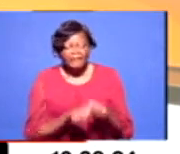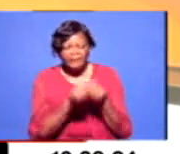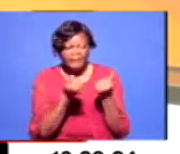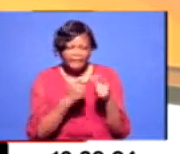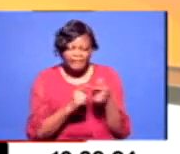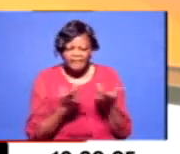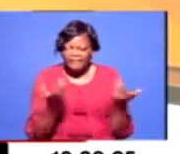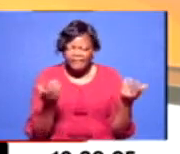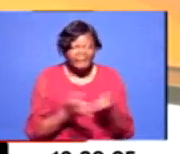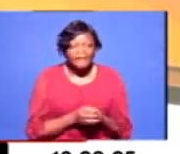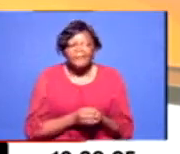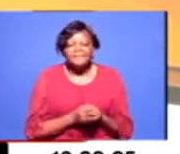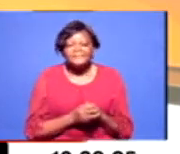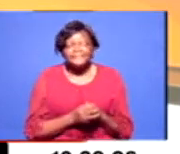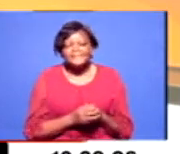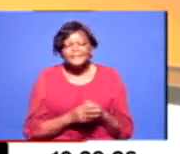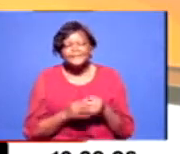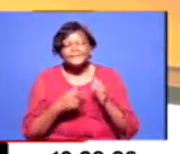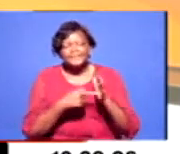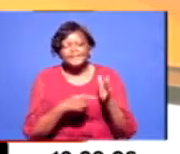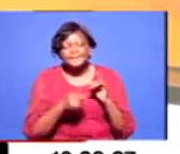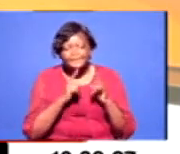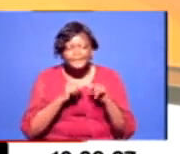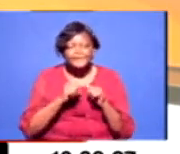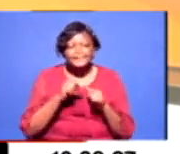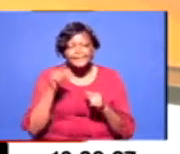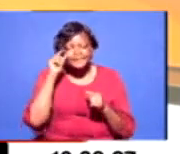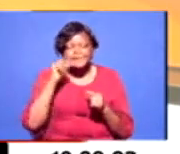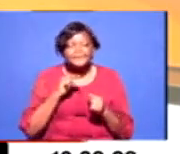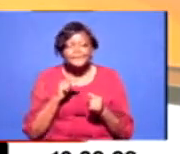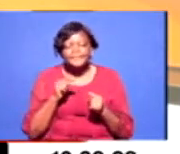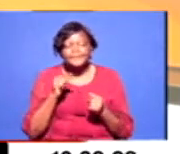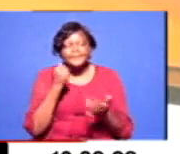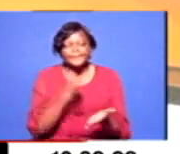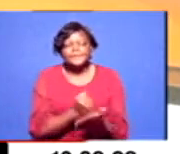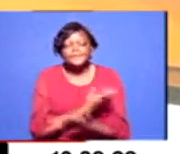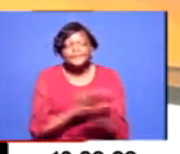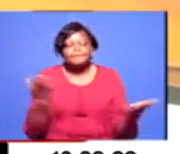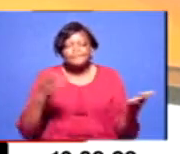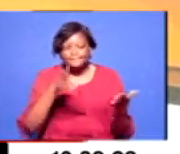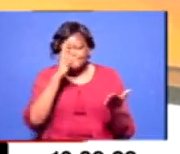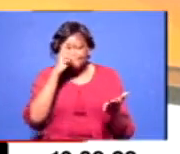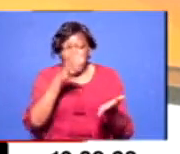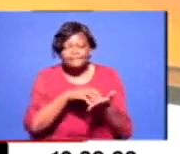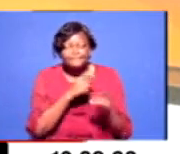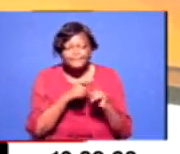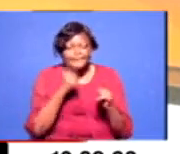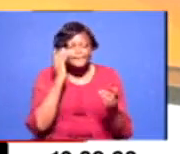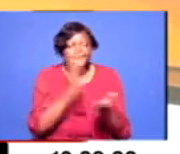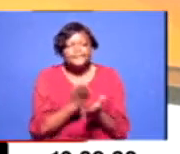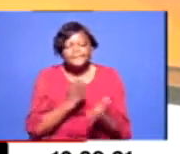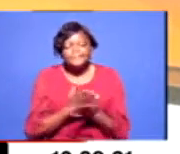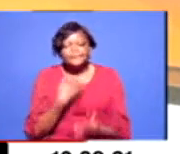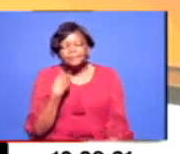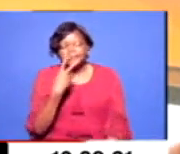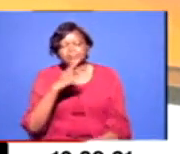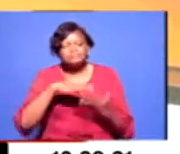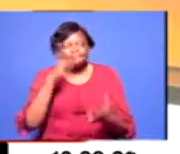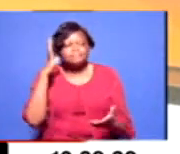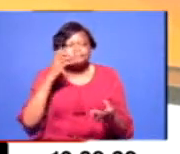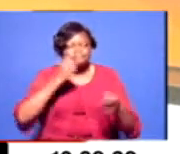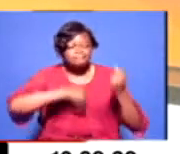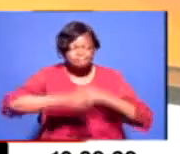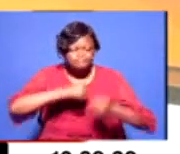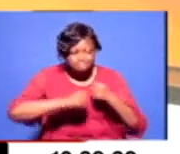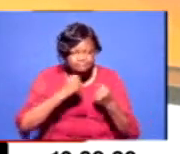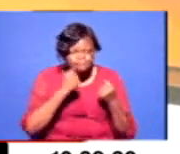Service has talked about a gender desk in every police station, but really, we should be seeing a lot happening. If we have